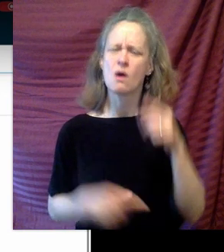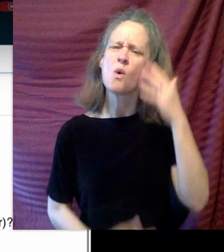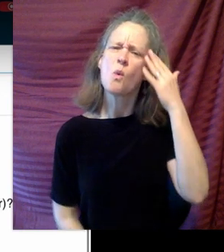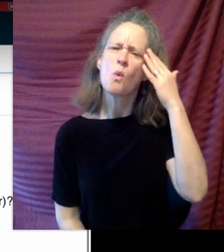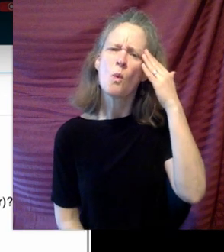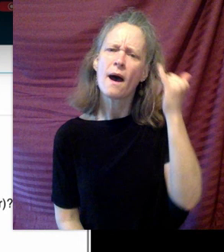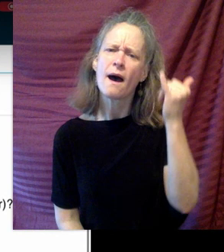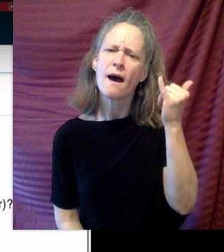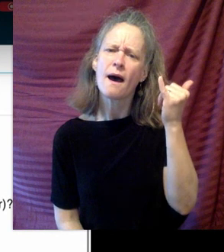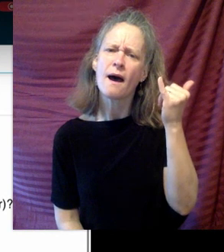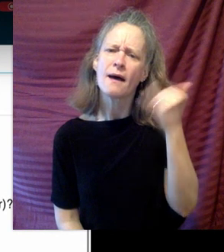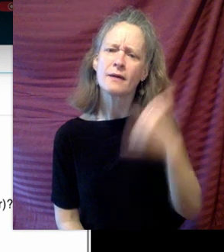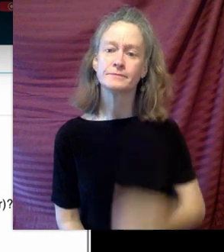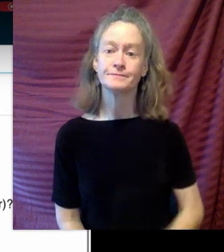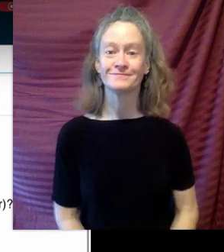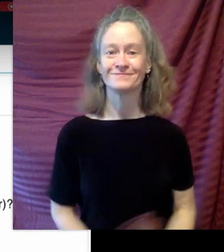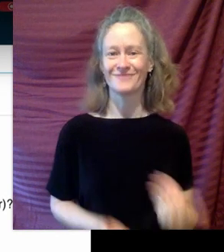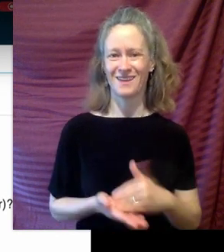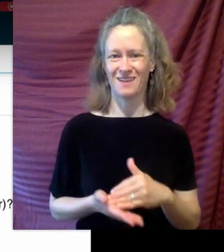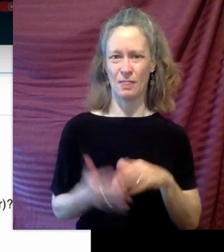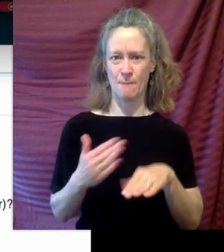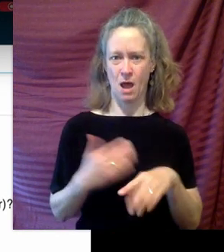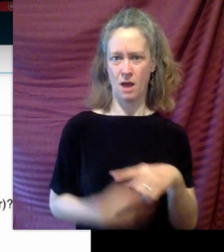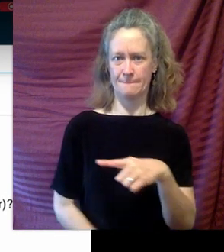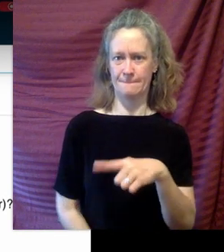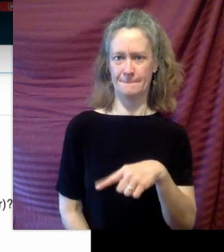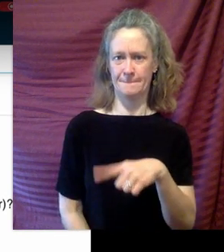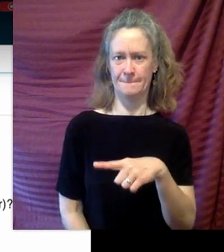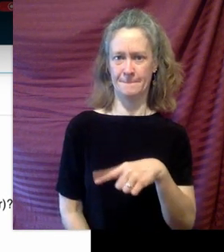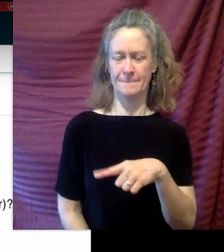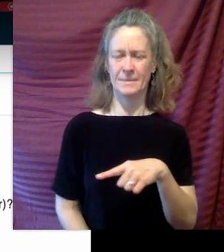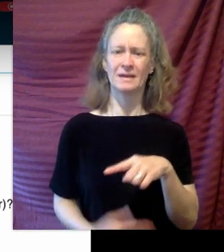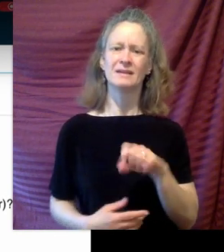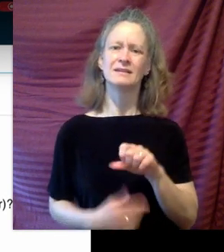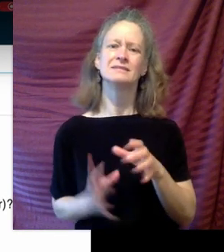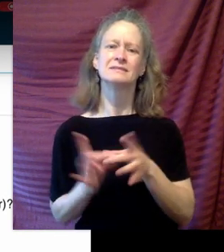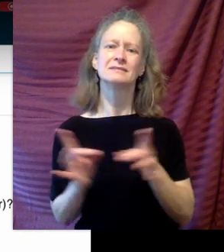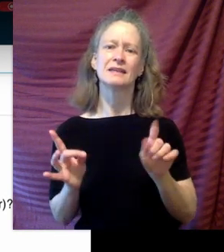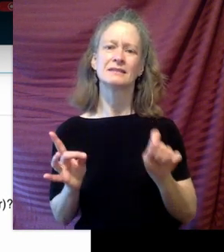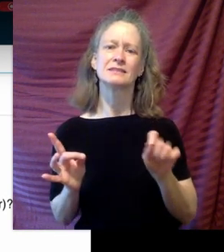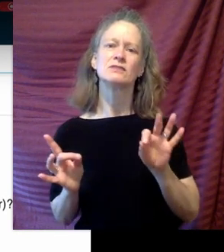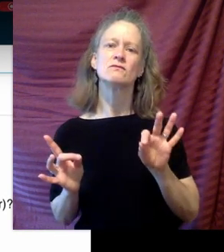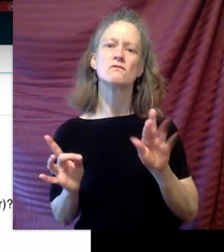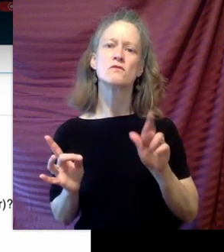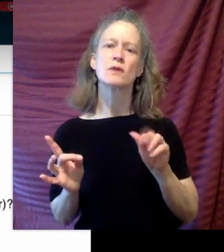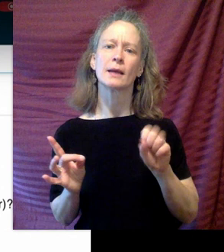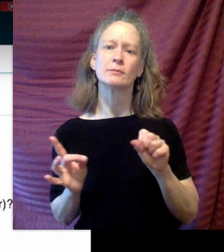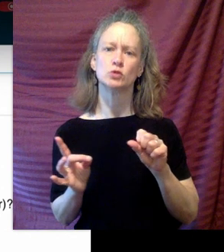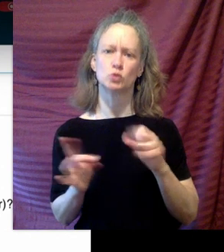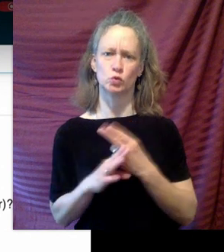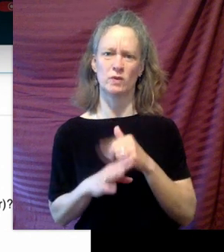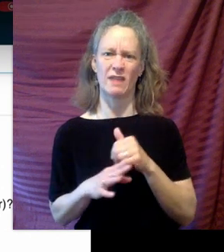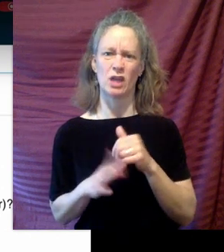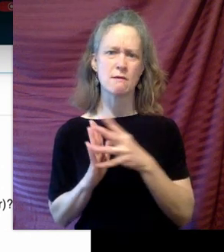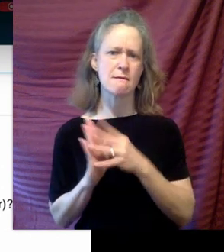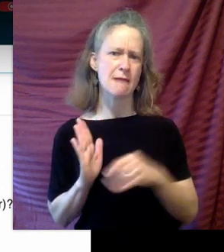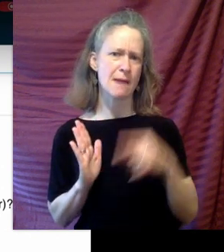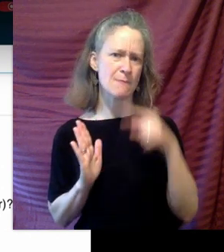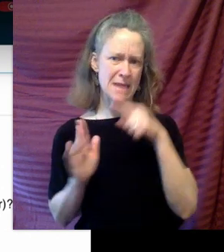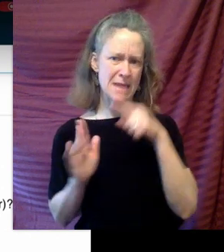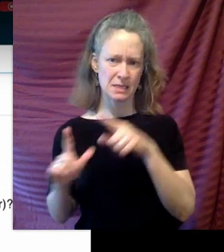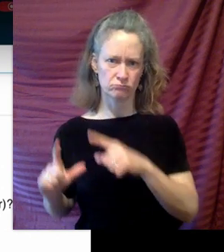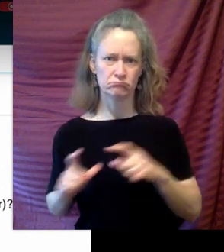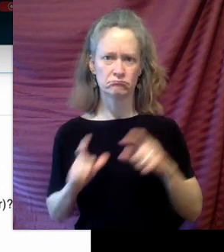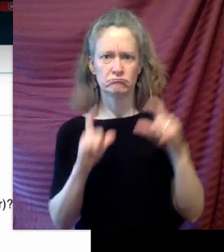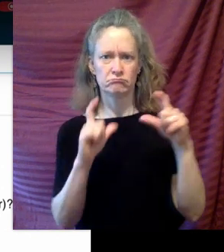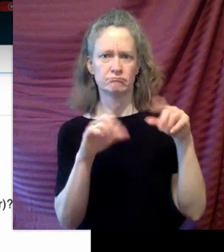And then again, we have sentence frames that you can use. You can just copy and paste these into